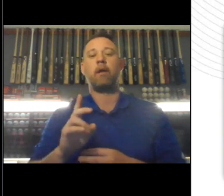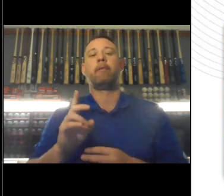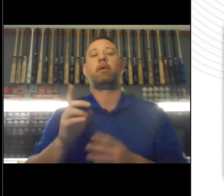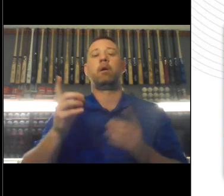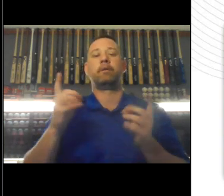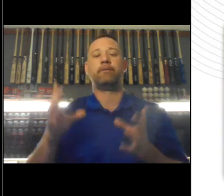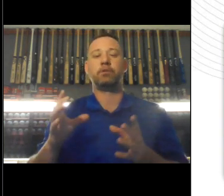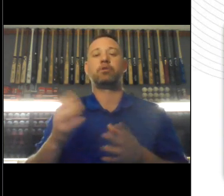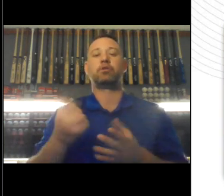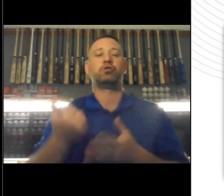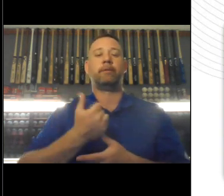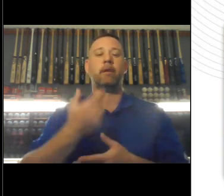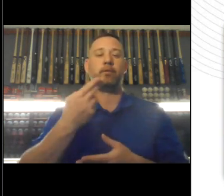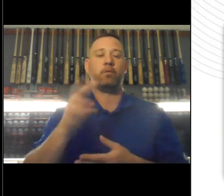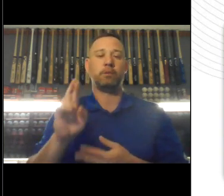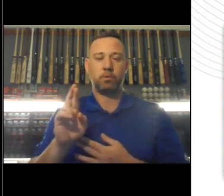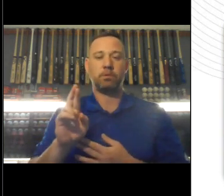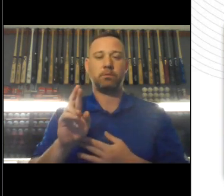Human Resources